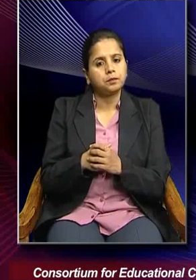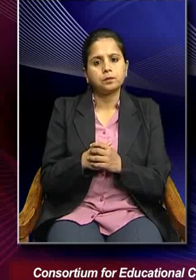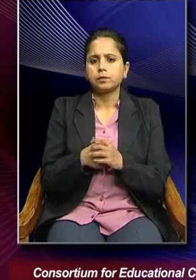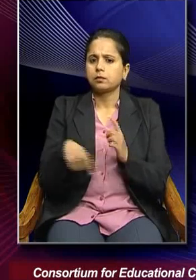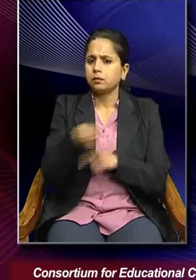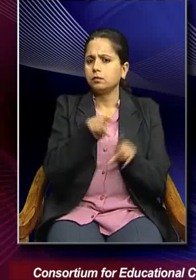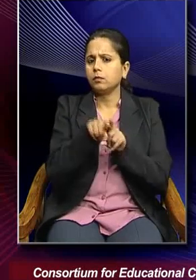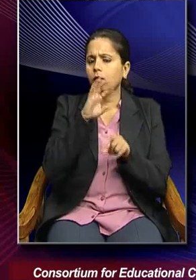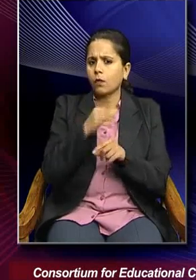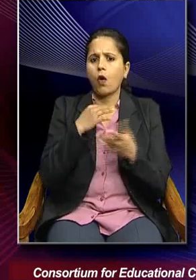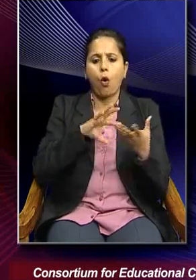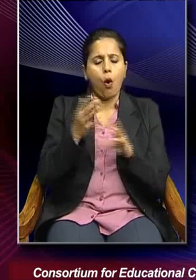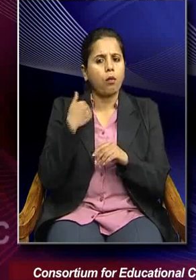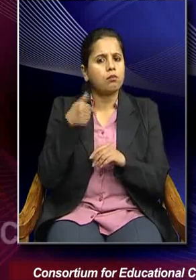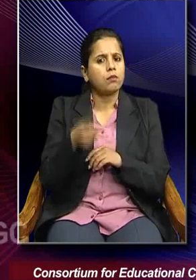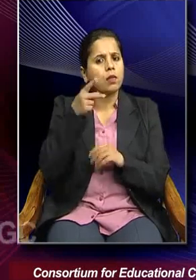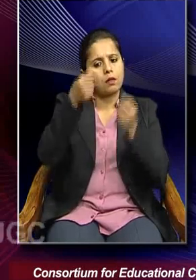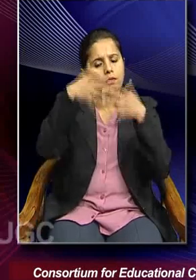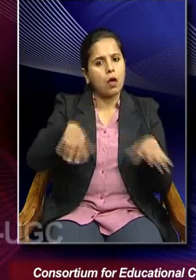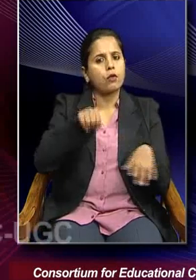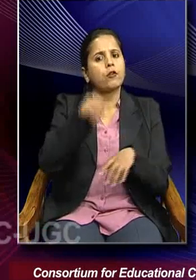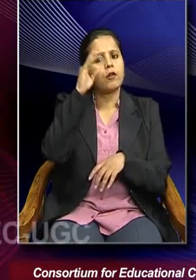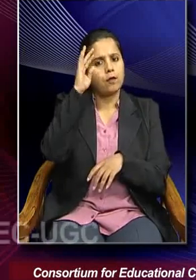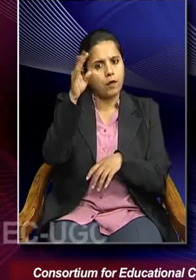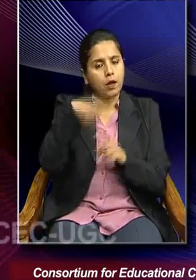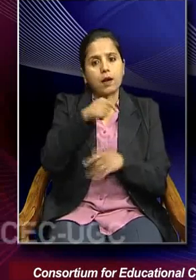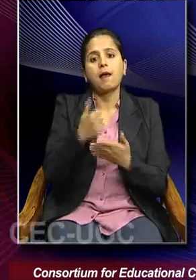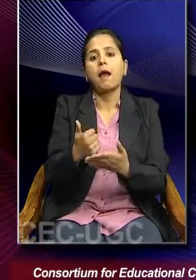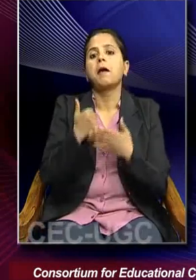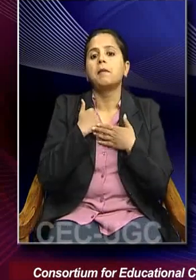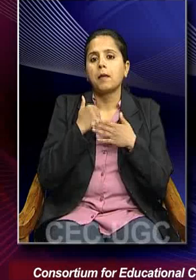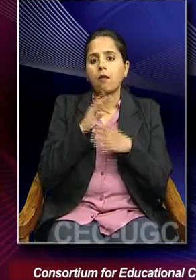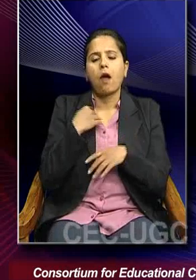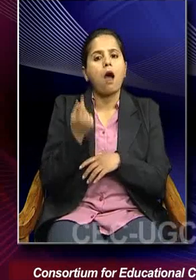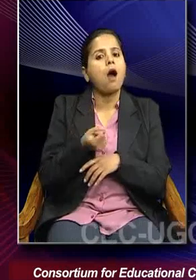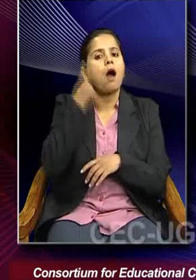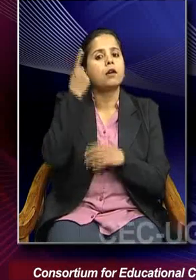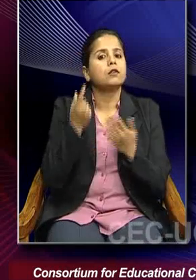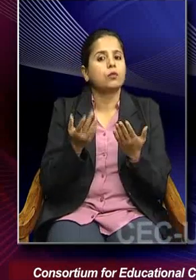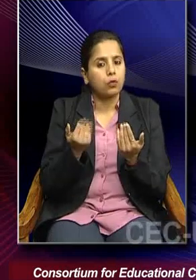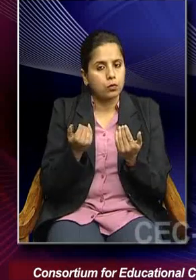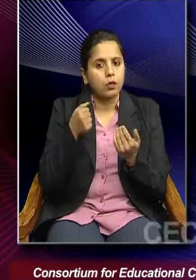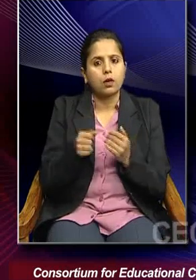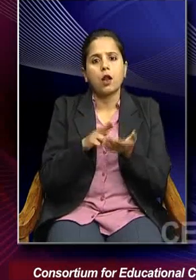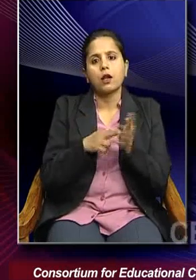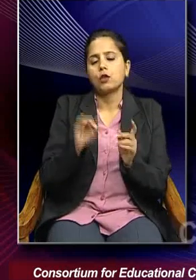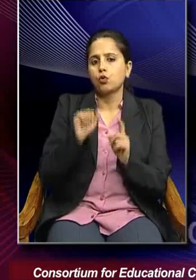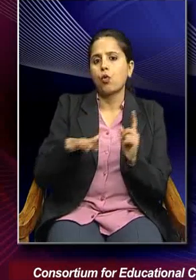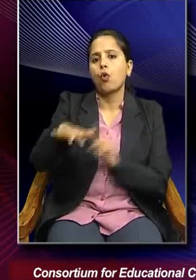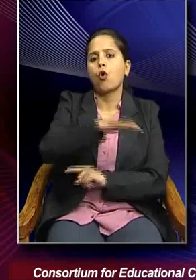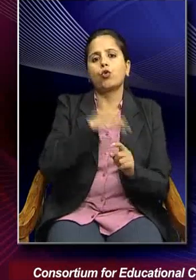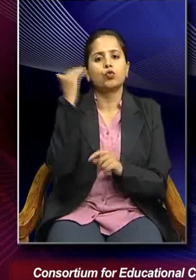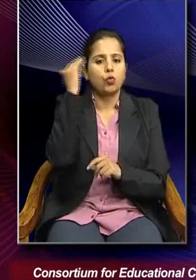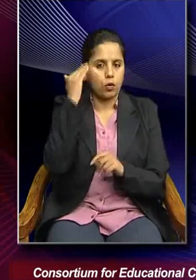It is a fundamental branch of philosophy that helps us to understand the nature of